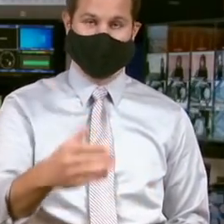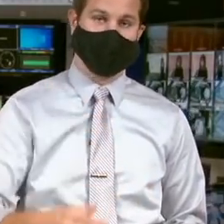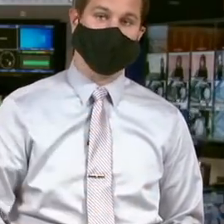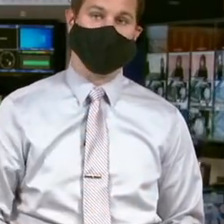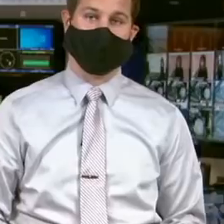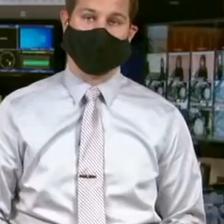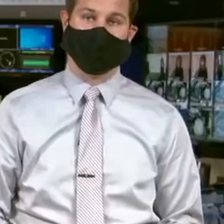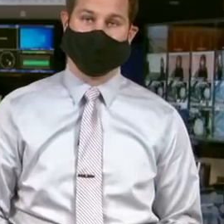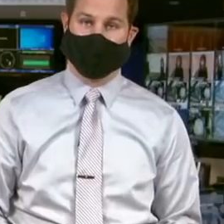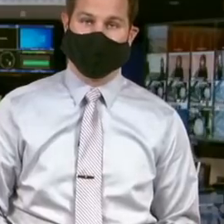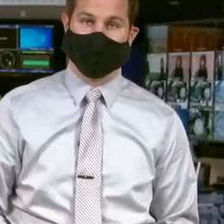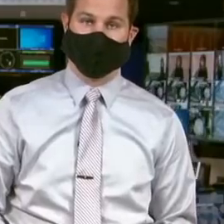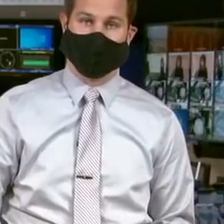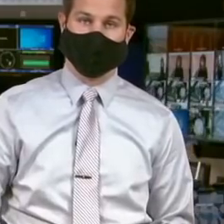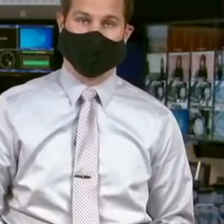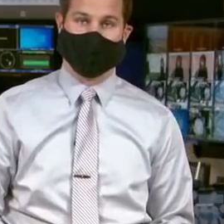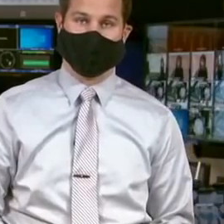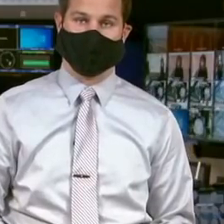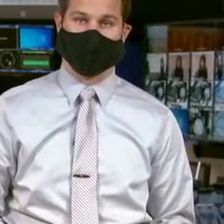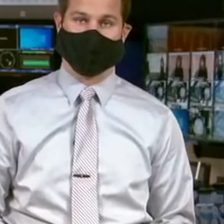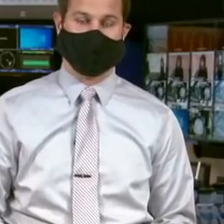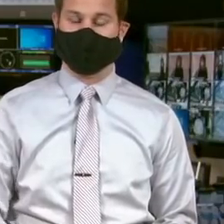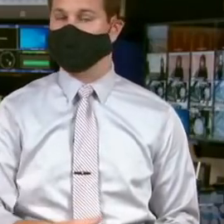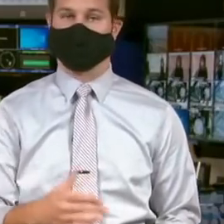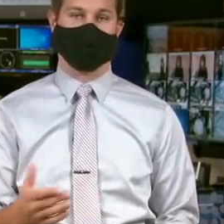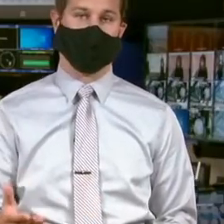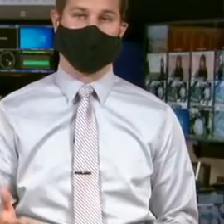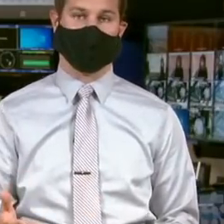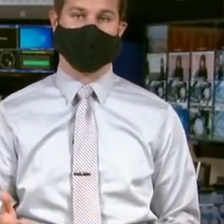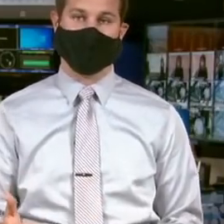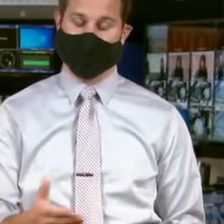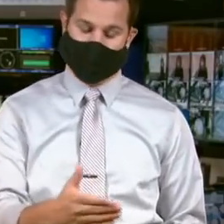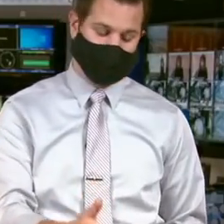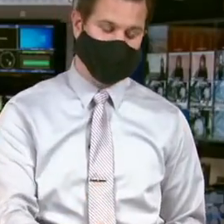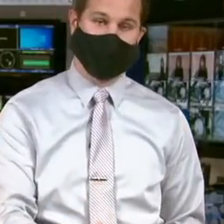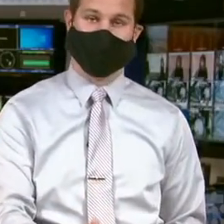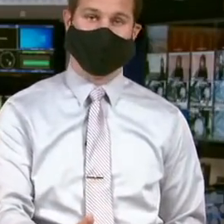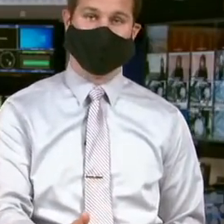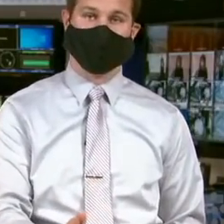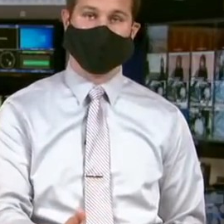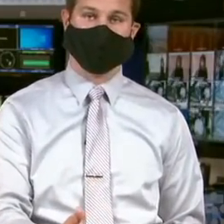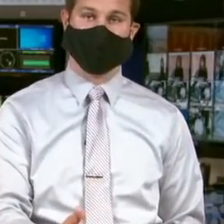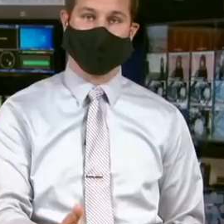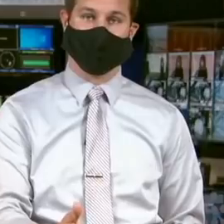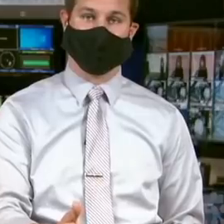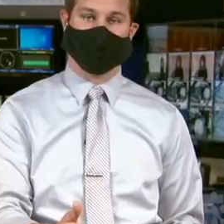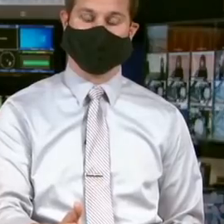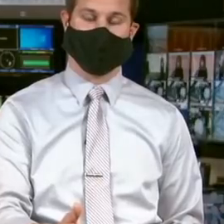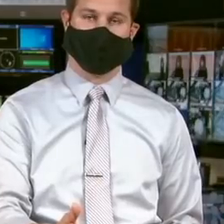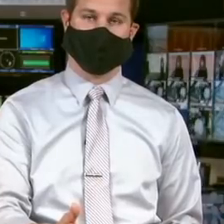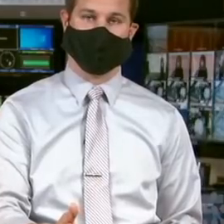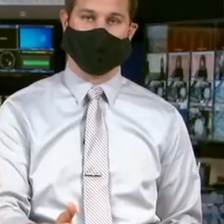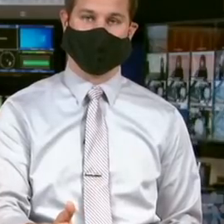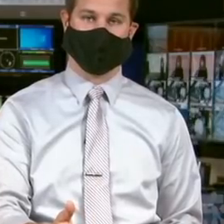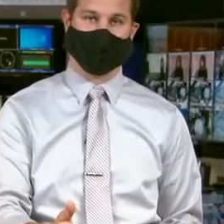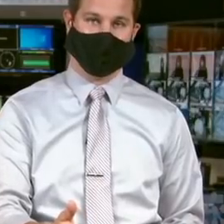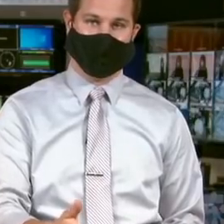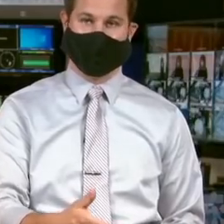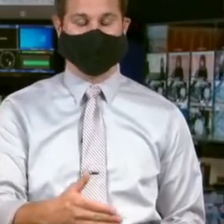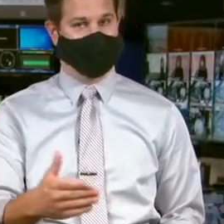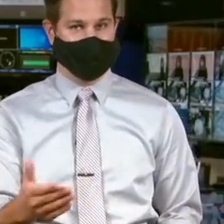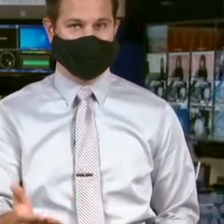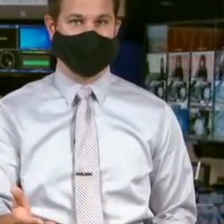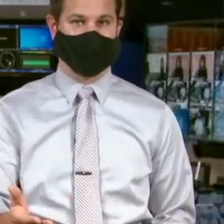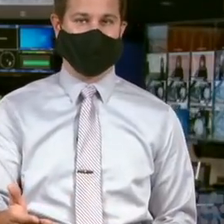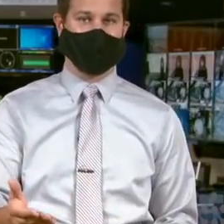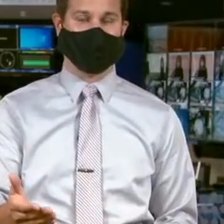The new leader, Bob Cupp, the Speaker of the House, who said he doesn't support this. The party generally does not support this, the Republican Party. So